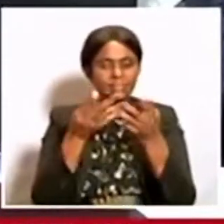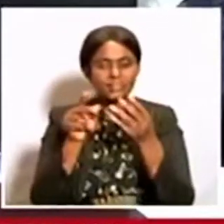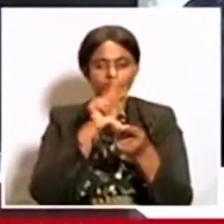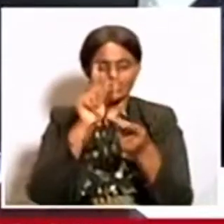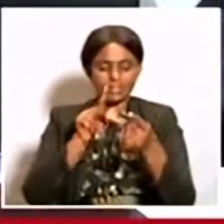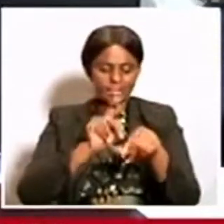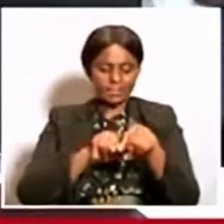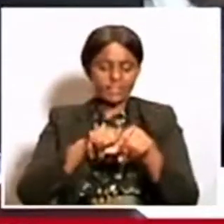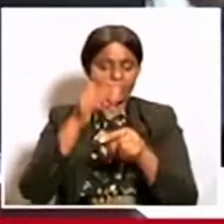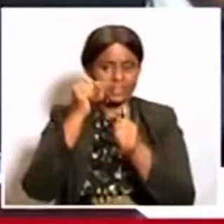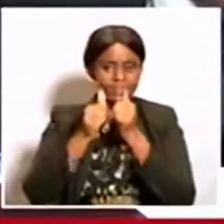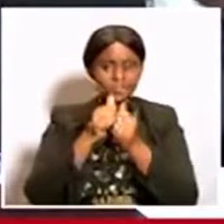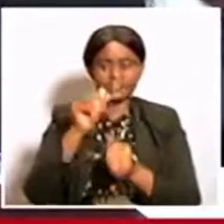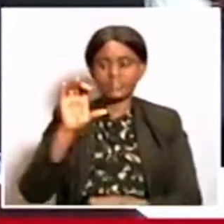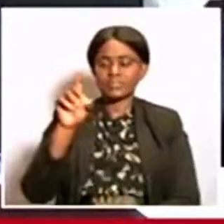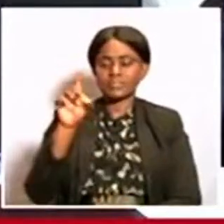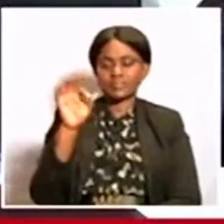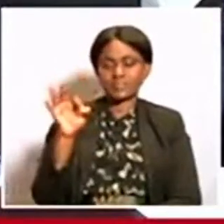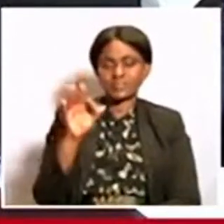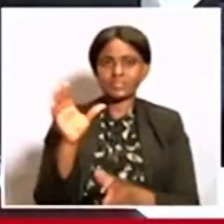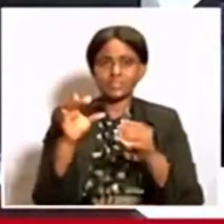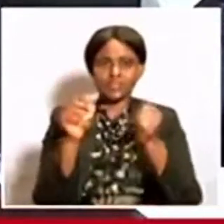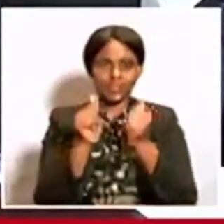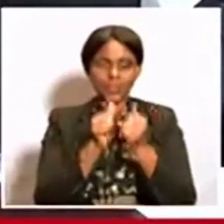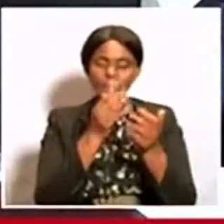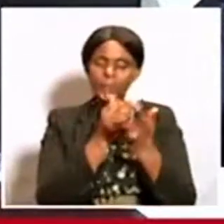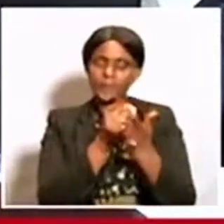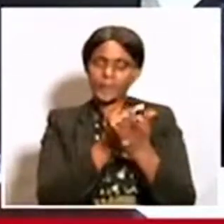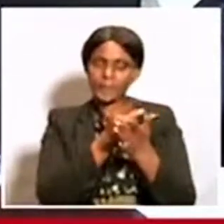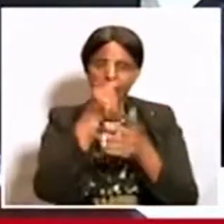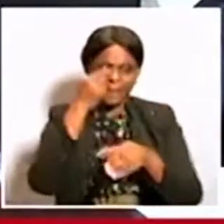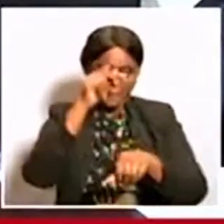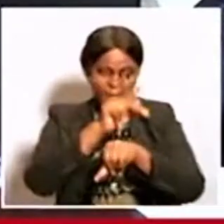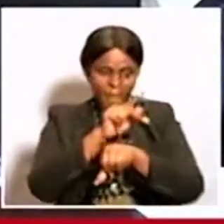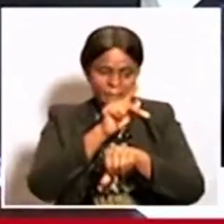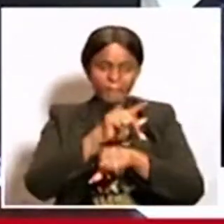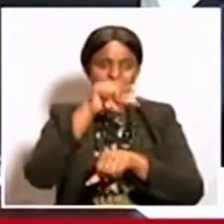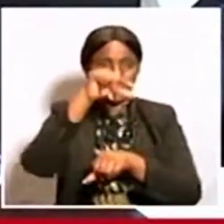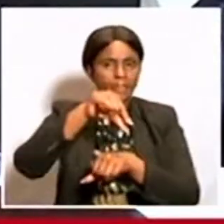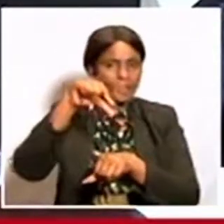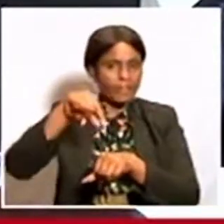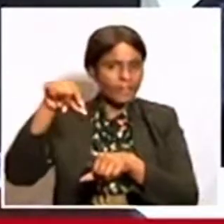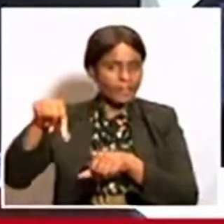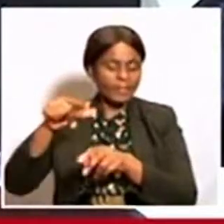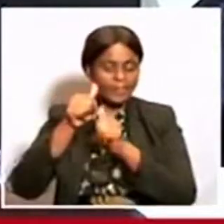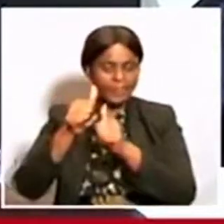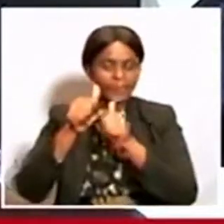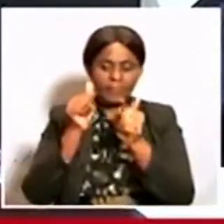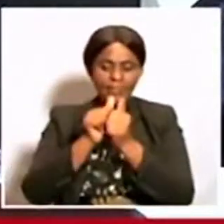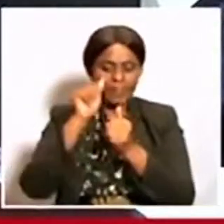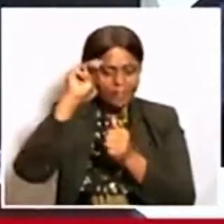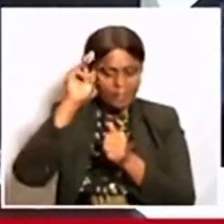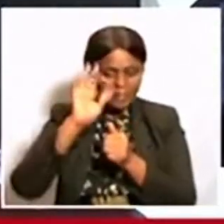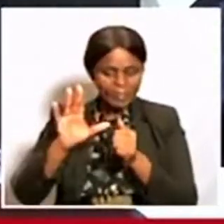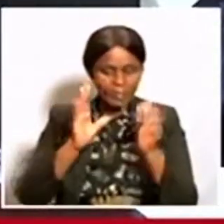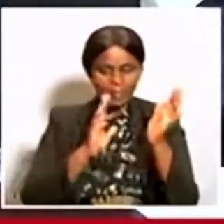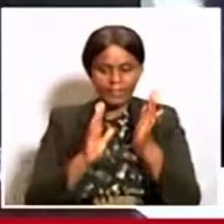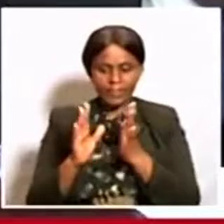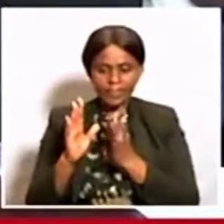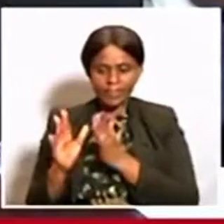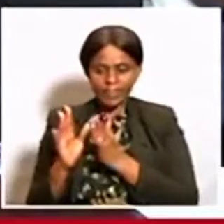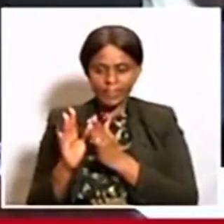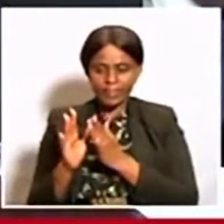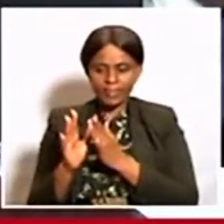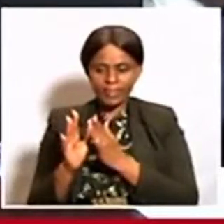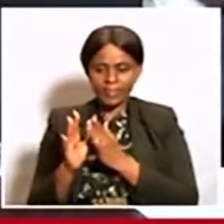due to the CDF committee allocating funds for projects quarterly in line with the ministry's plan to